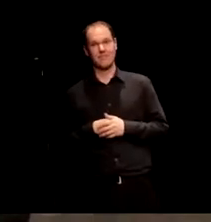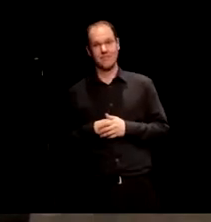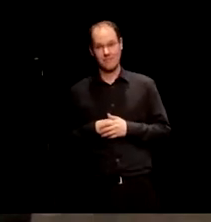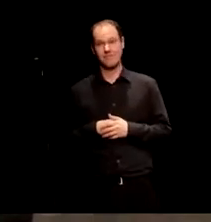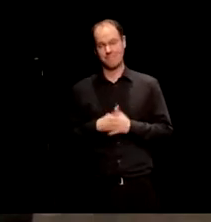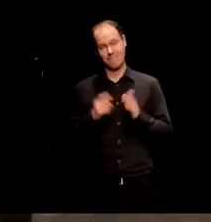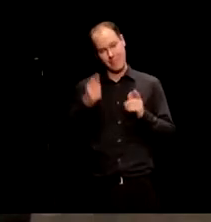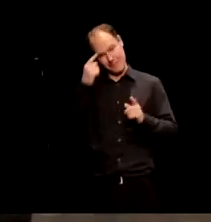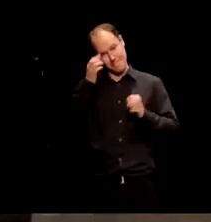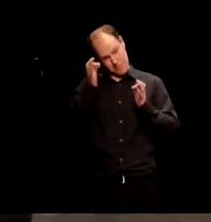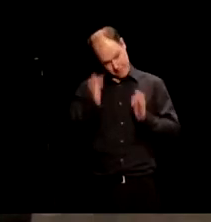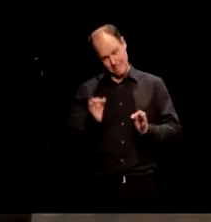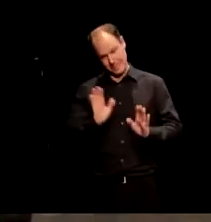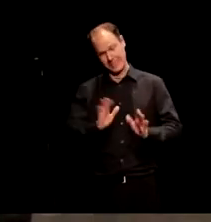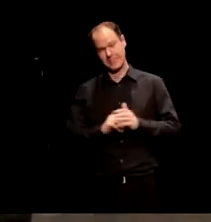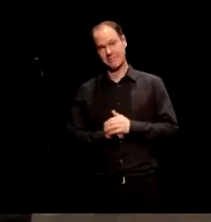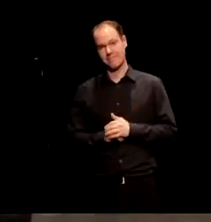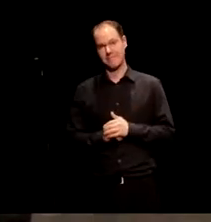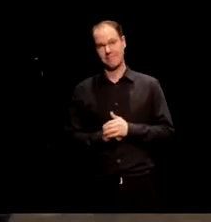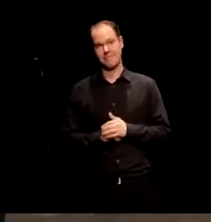Odu, let's be serious for a while.